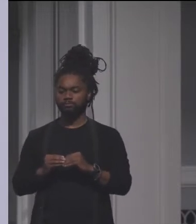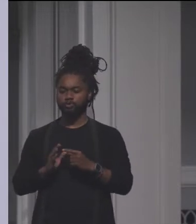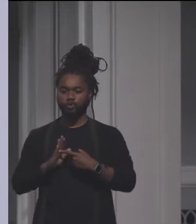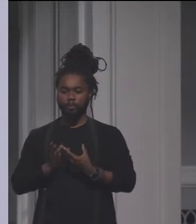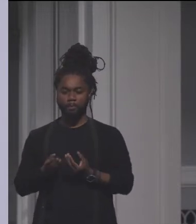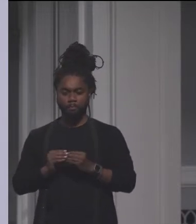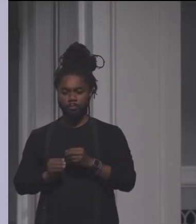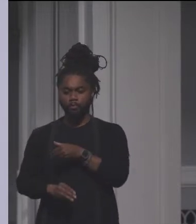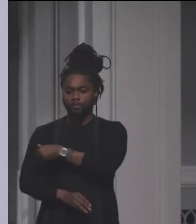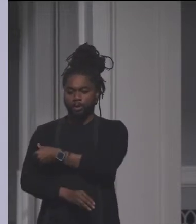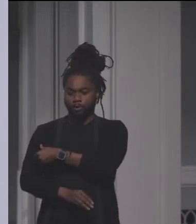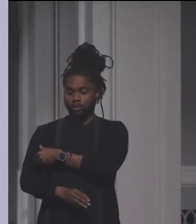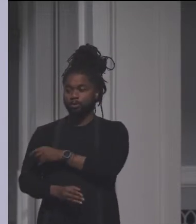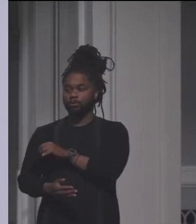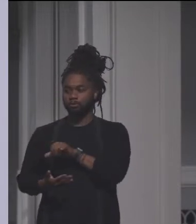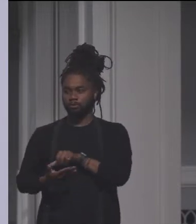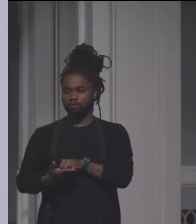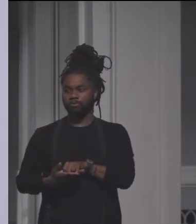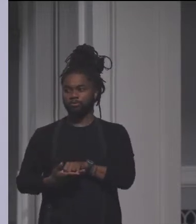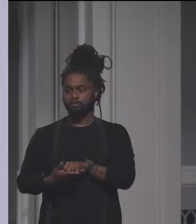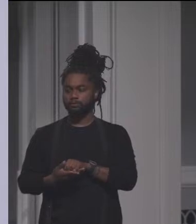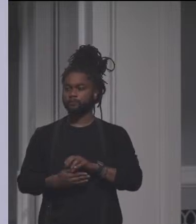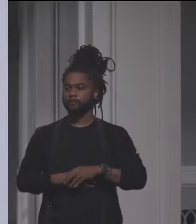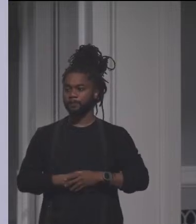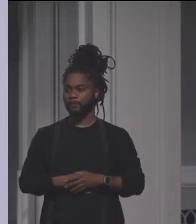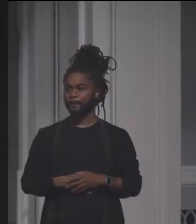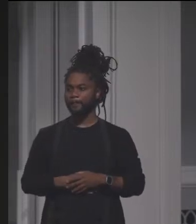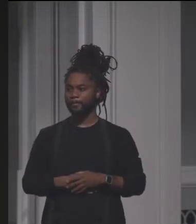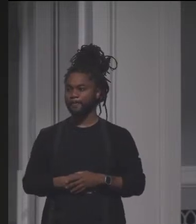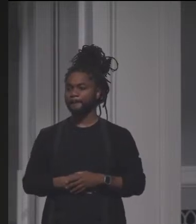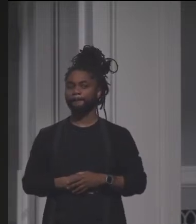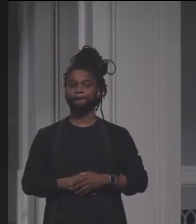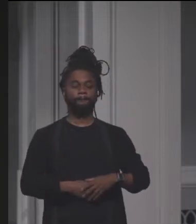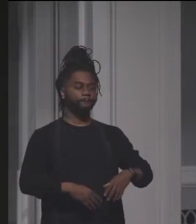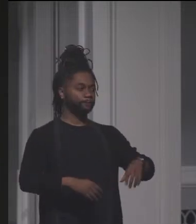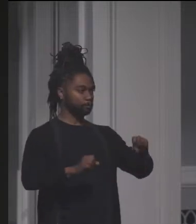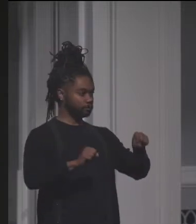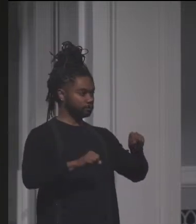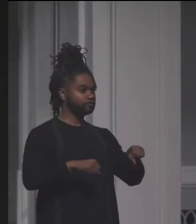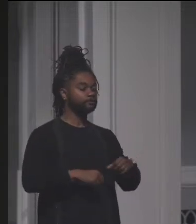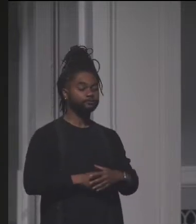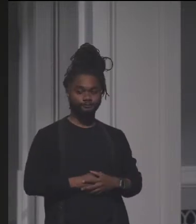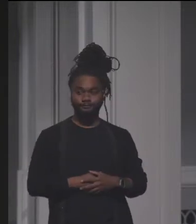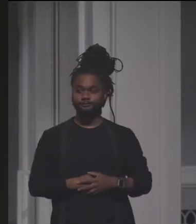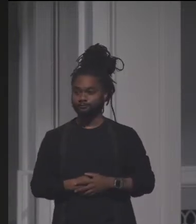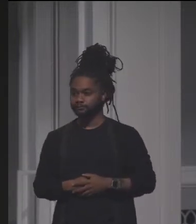one individual? Absolutely. Is this a queer move as well, in a sense? Yeah.